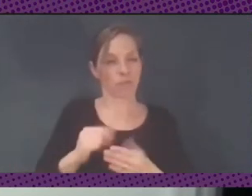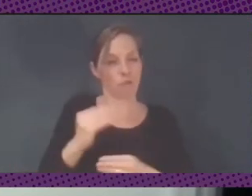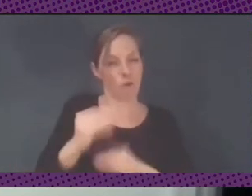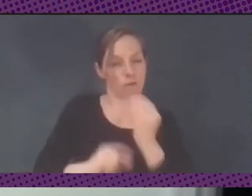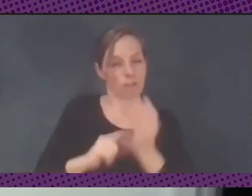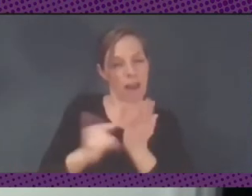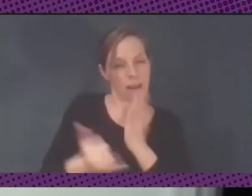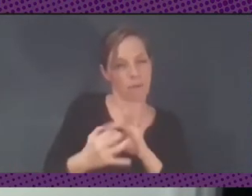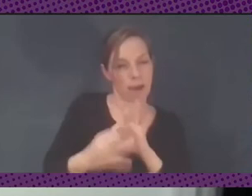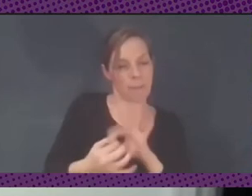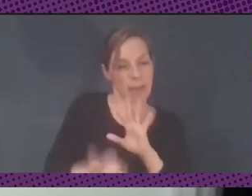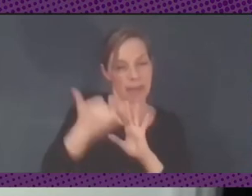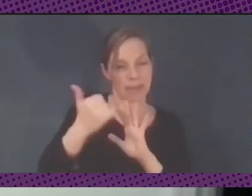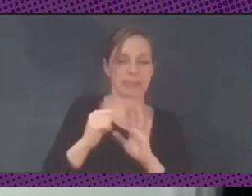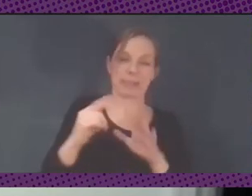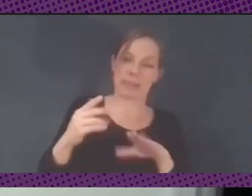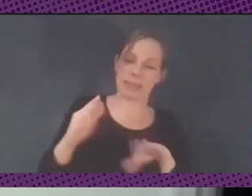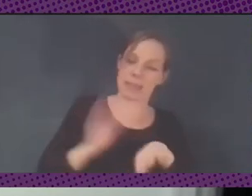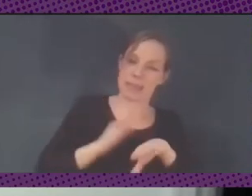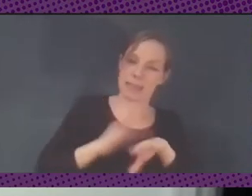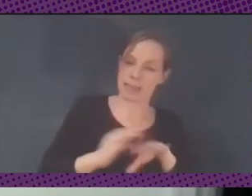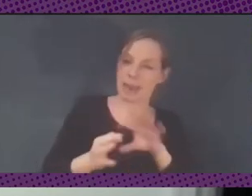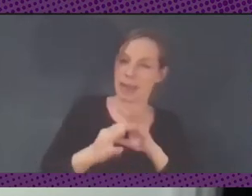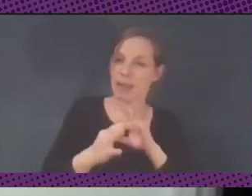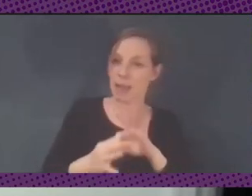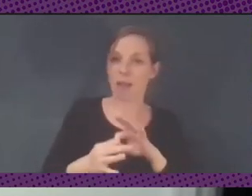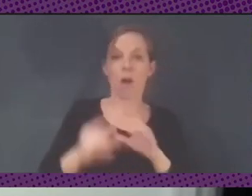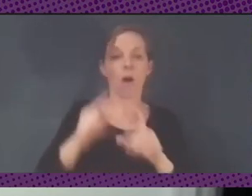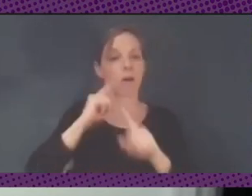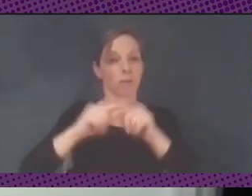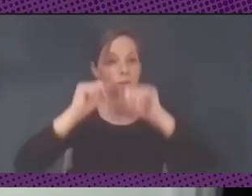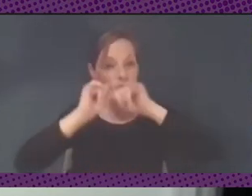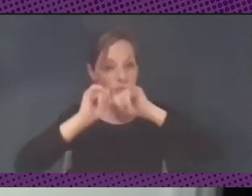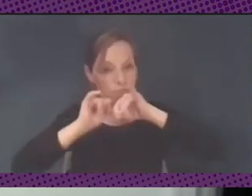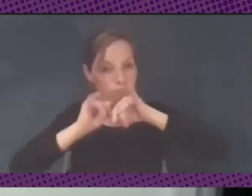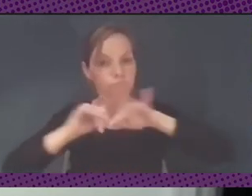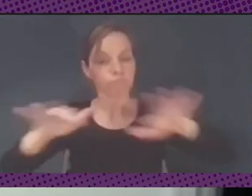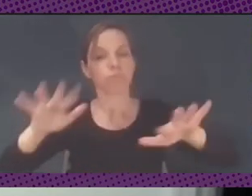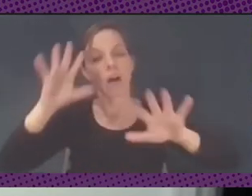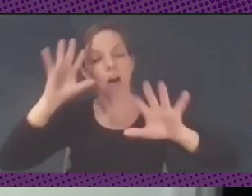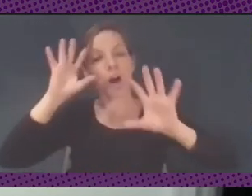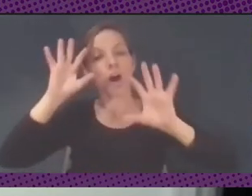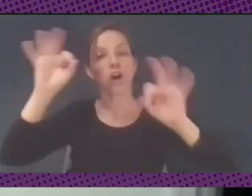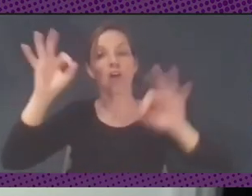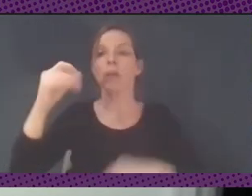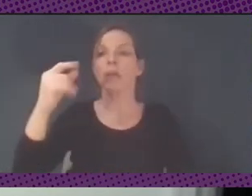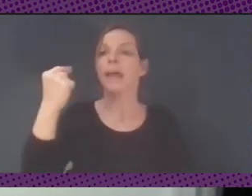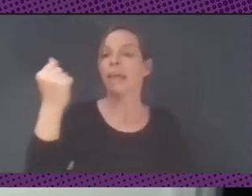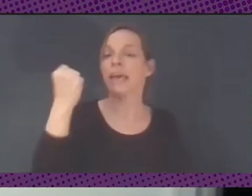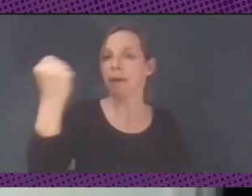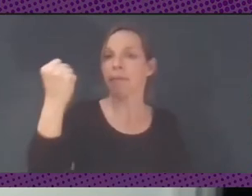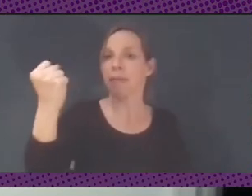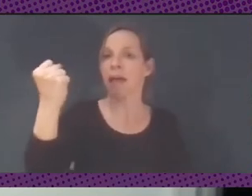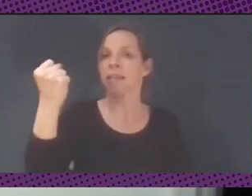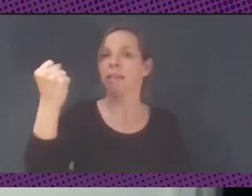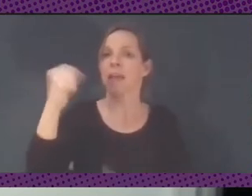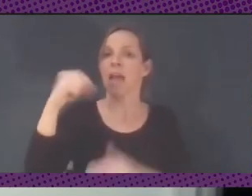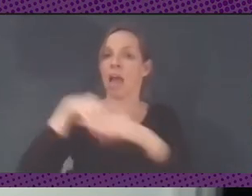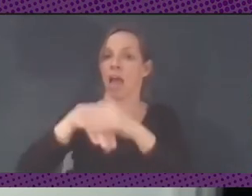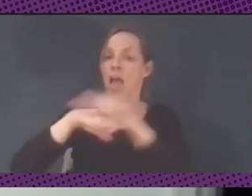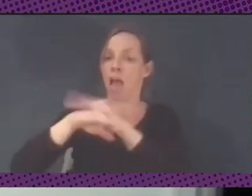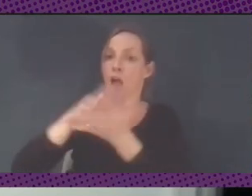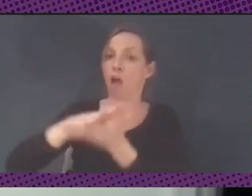logic of capital accumulation and distribution that we had in the Washington consensus. And how do we fight that? Well, my